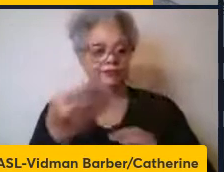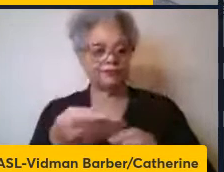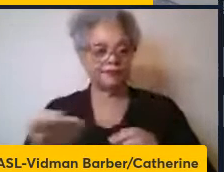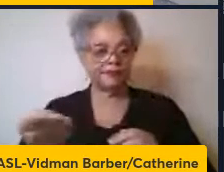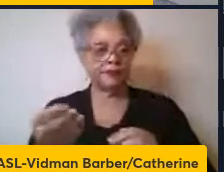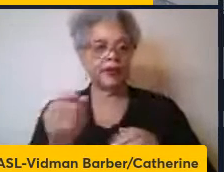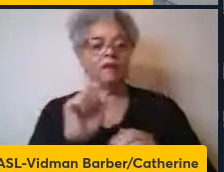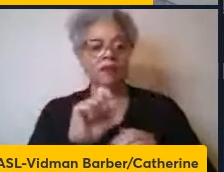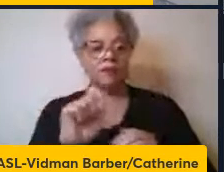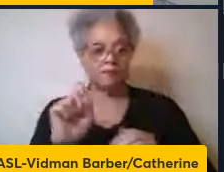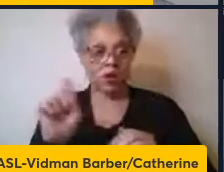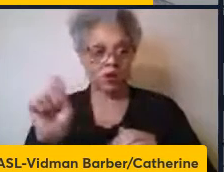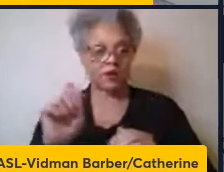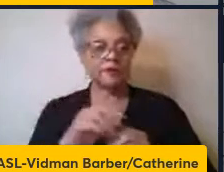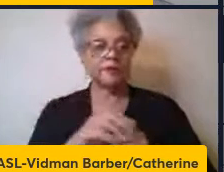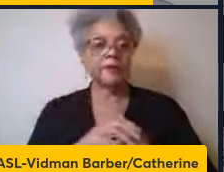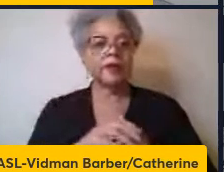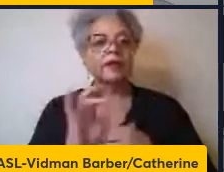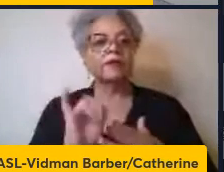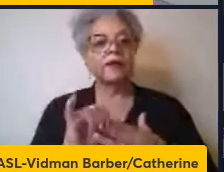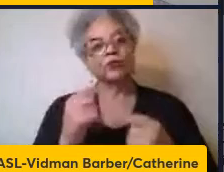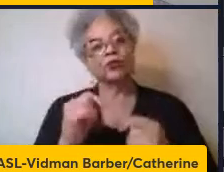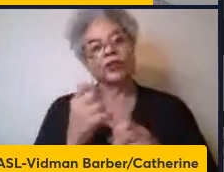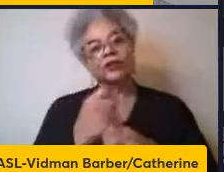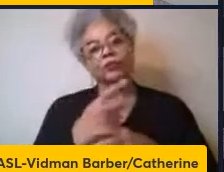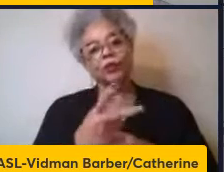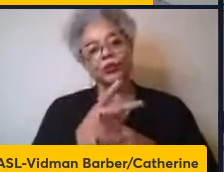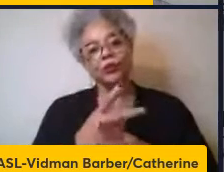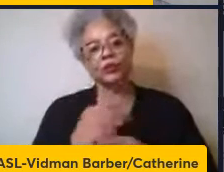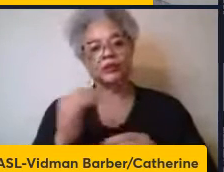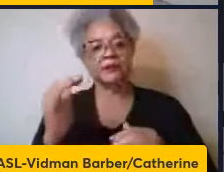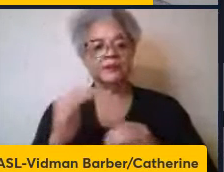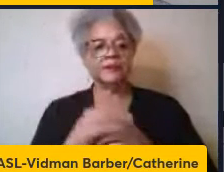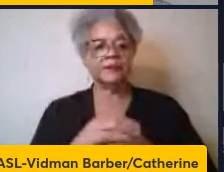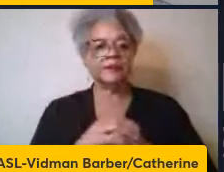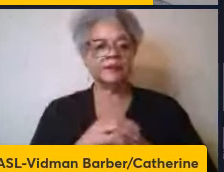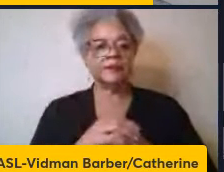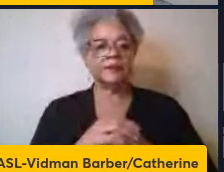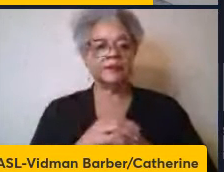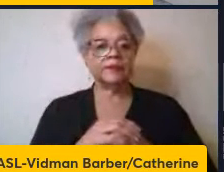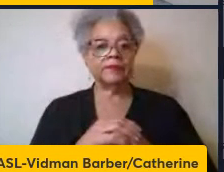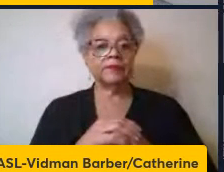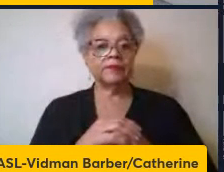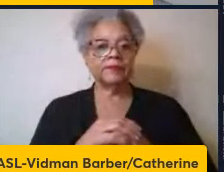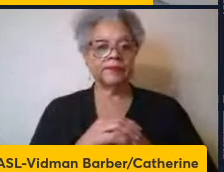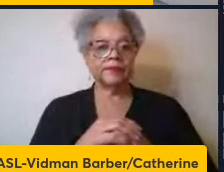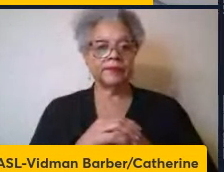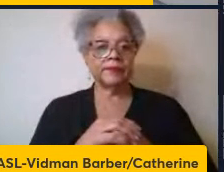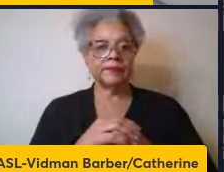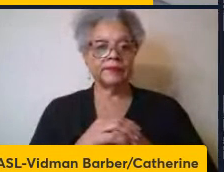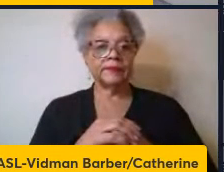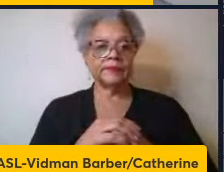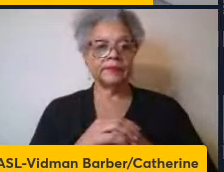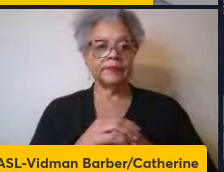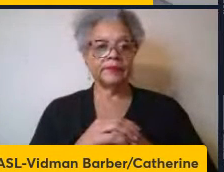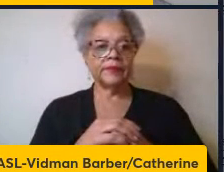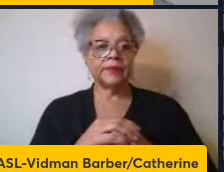predict a response to treatment. And these are what interests us to be part of this particular research.